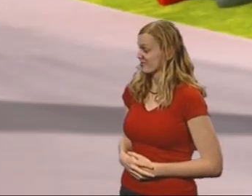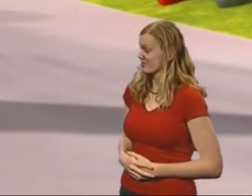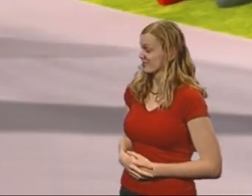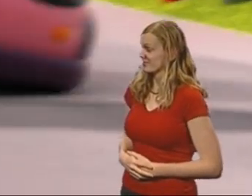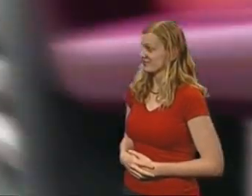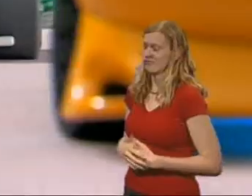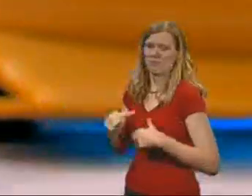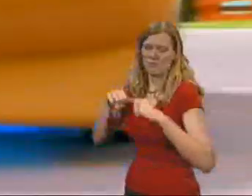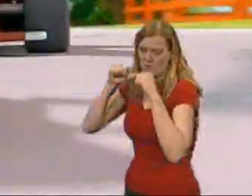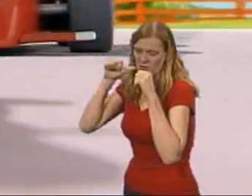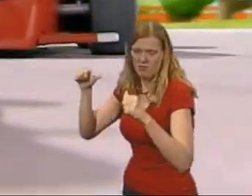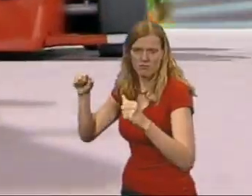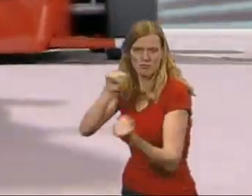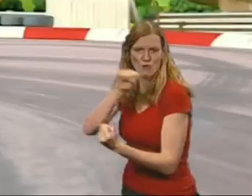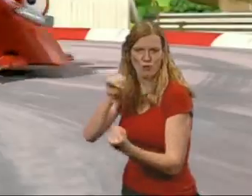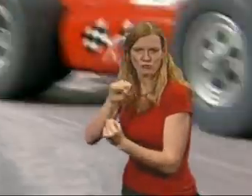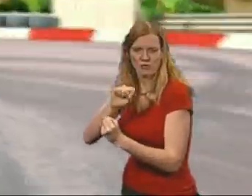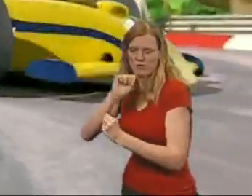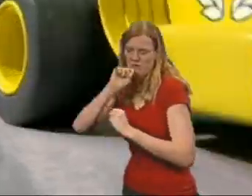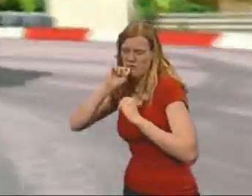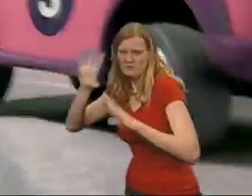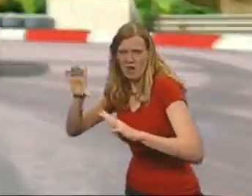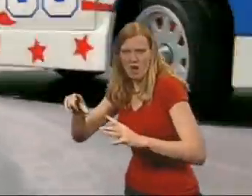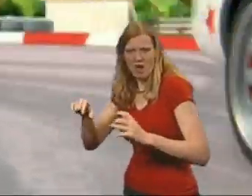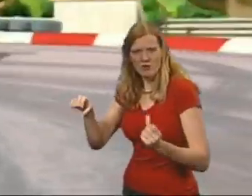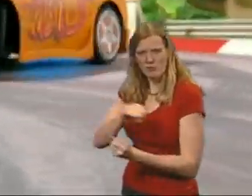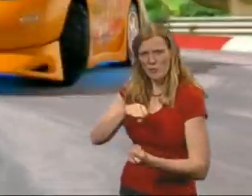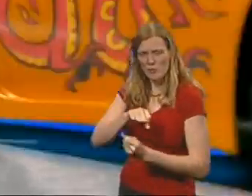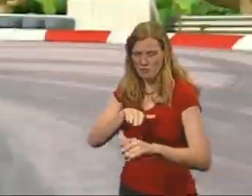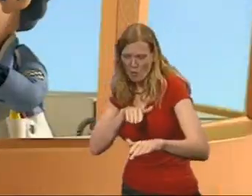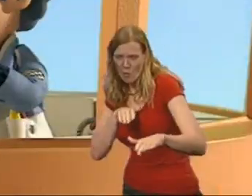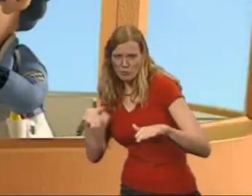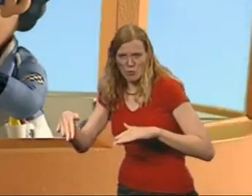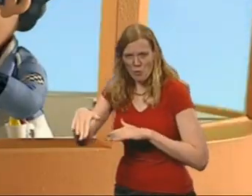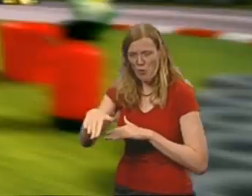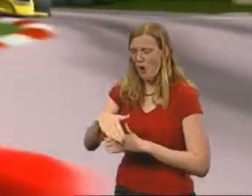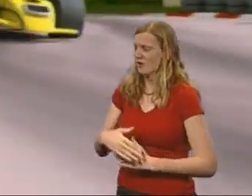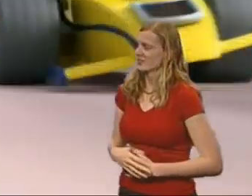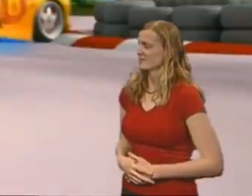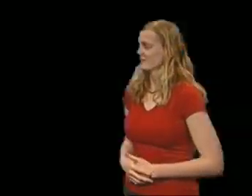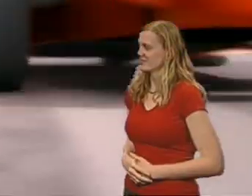racing car. Rory, my number one star.